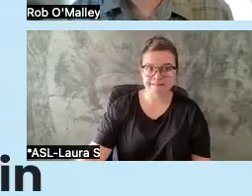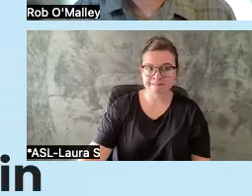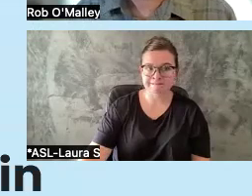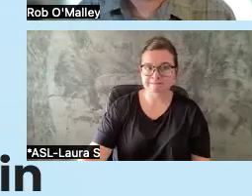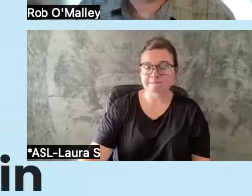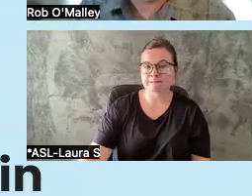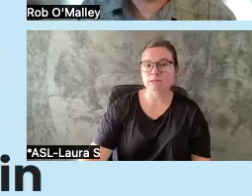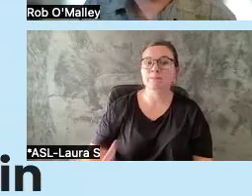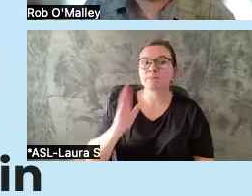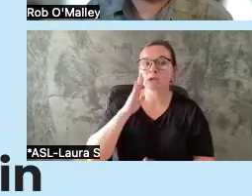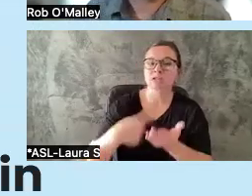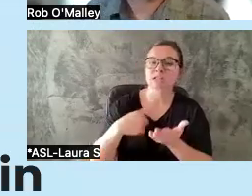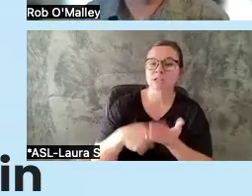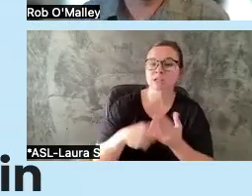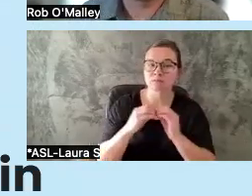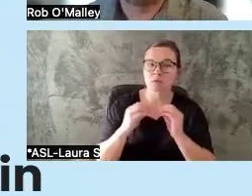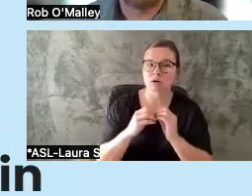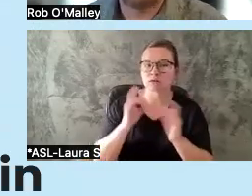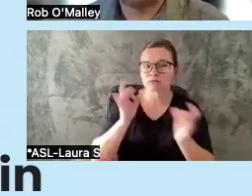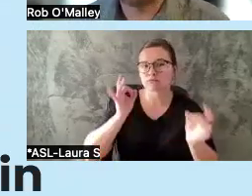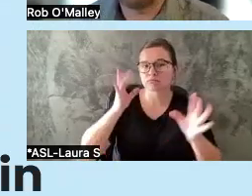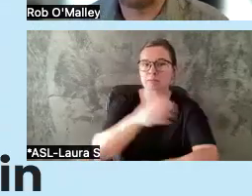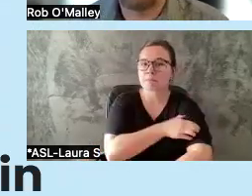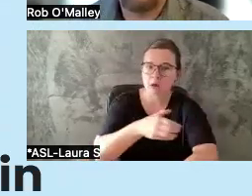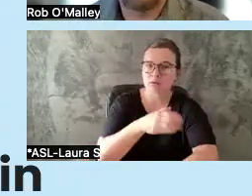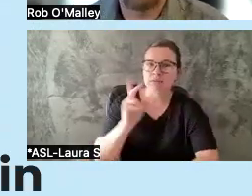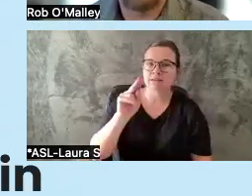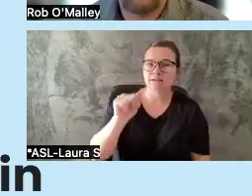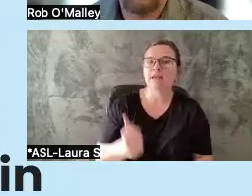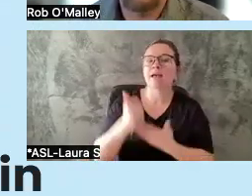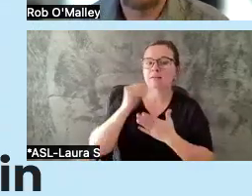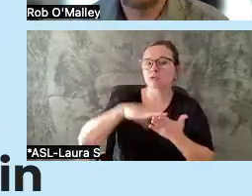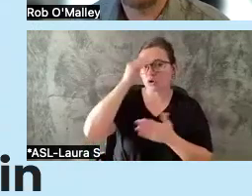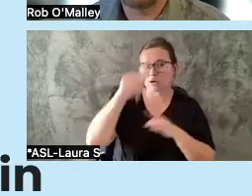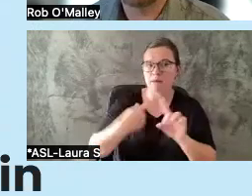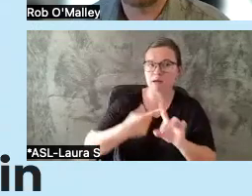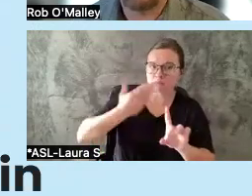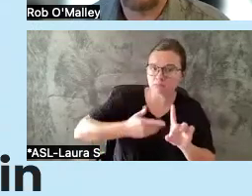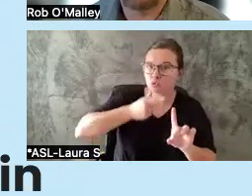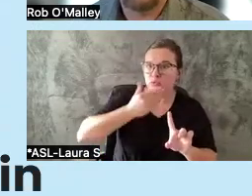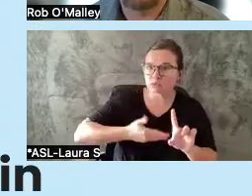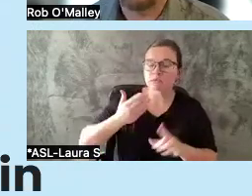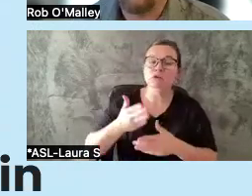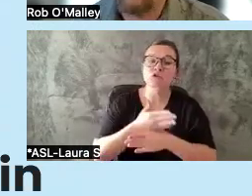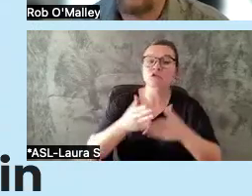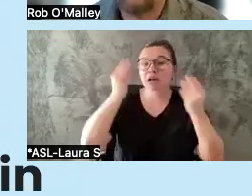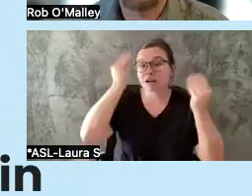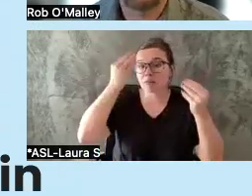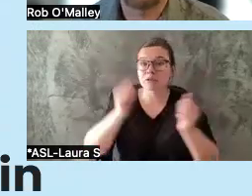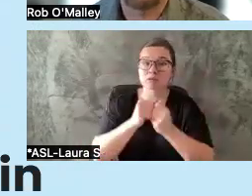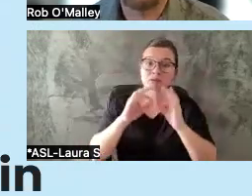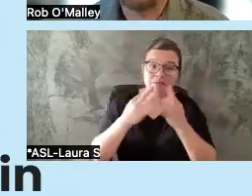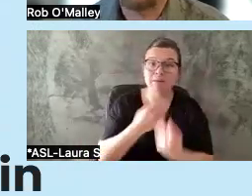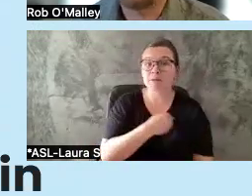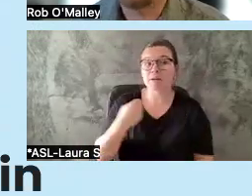And we're going to be talking quite a bit about how powerful DNA can be for helping people learn about themselves, for sharing information with